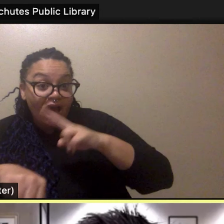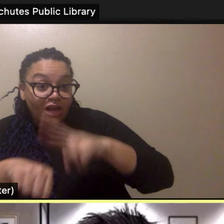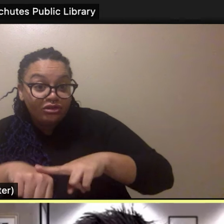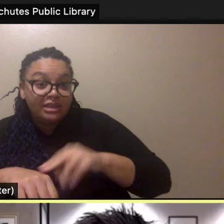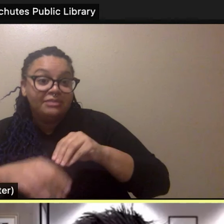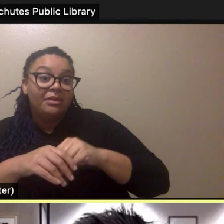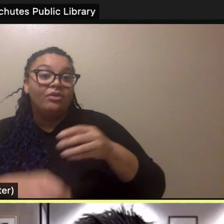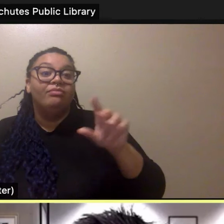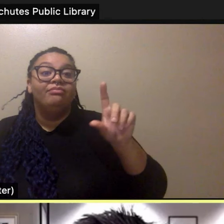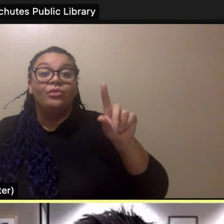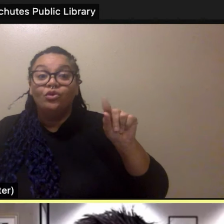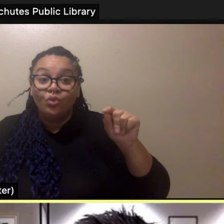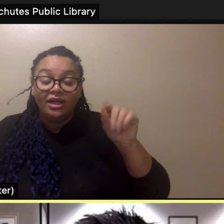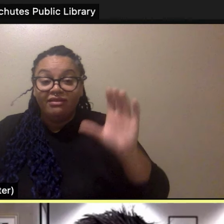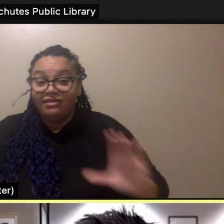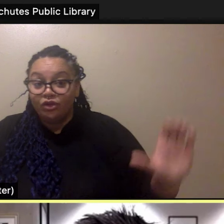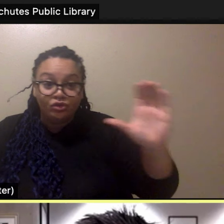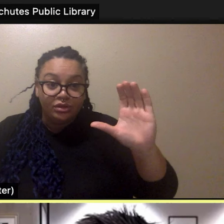century.